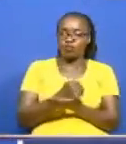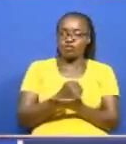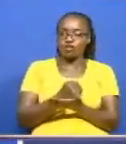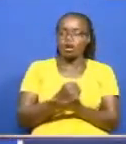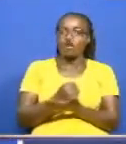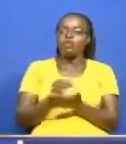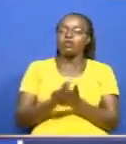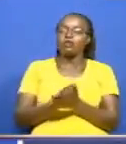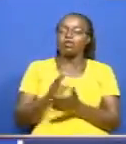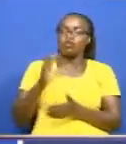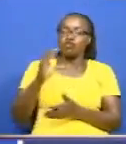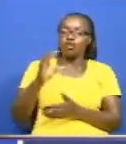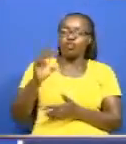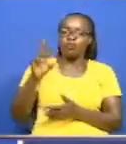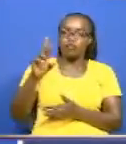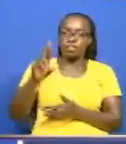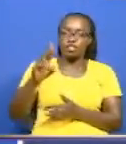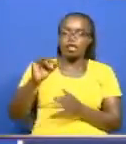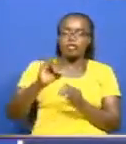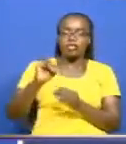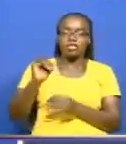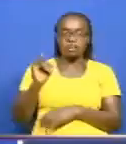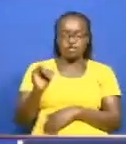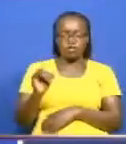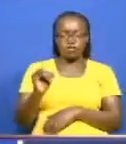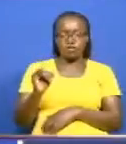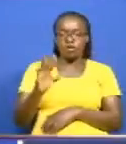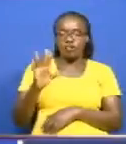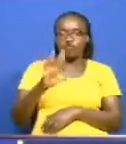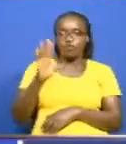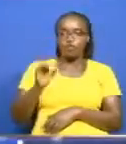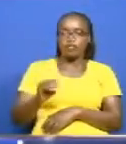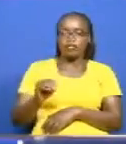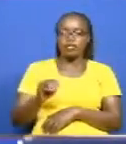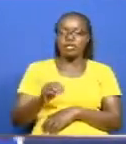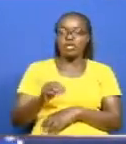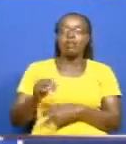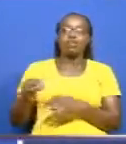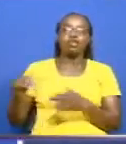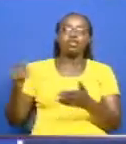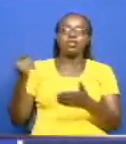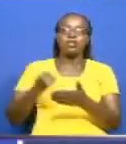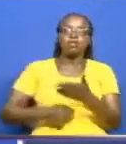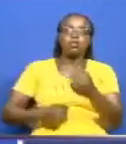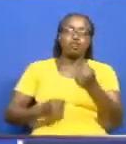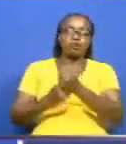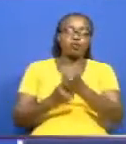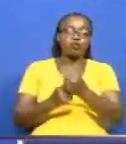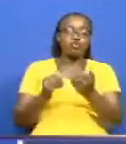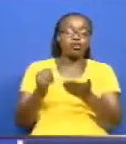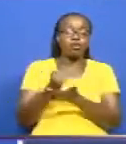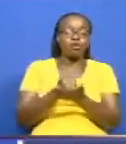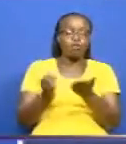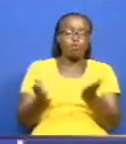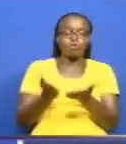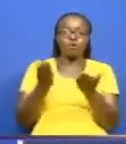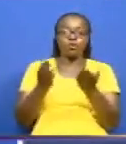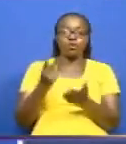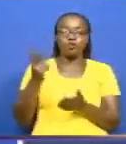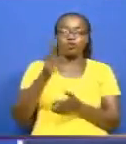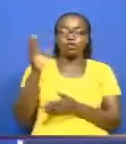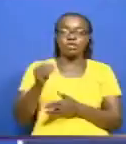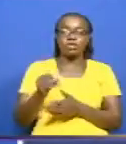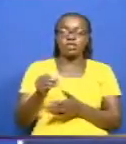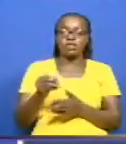Research Institute to support coffee research, 4% coffee import levy to support coffee promotion, as well as 2% buyer's